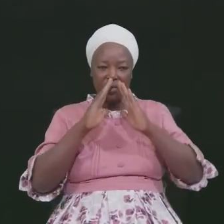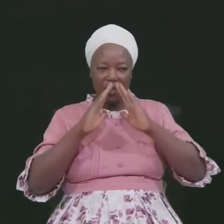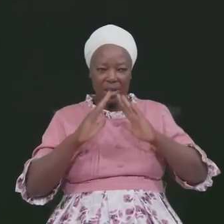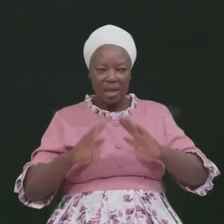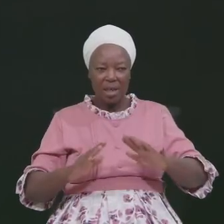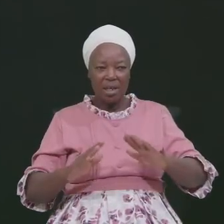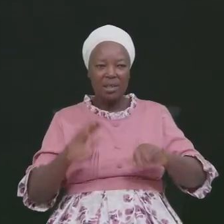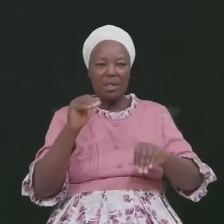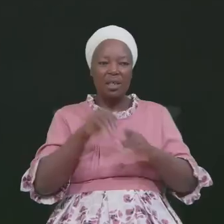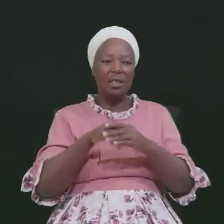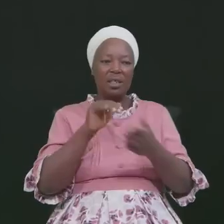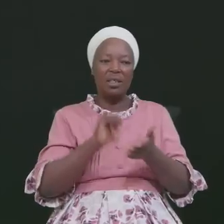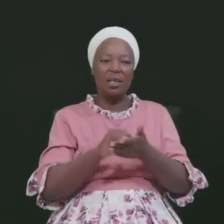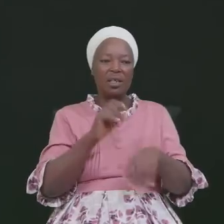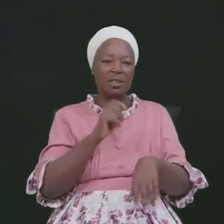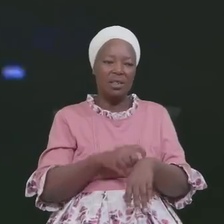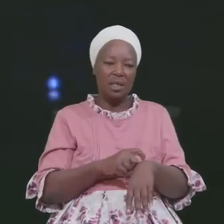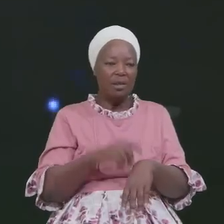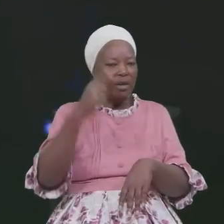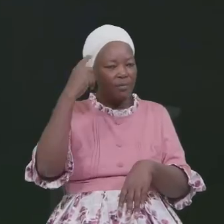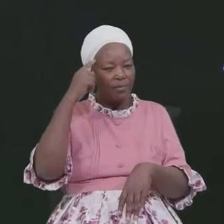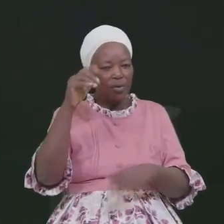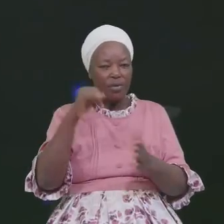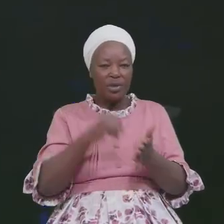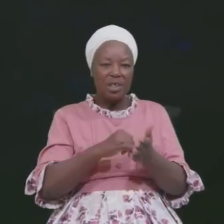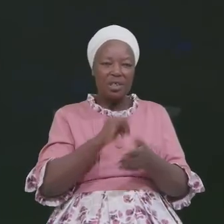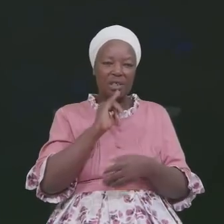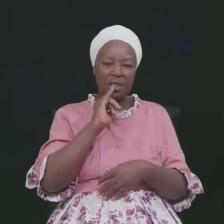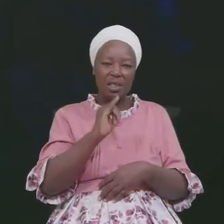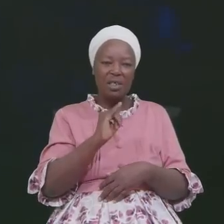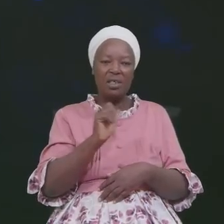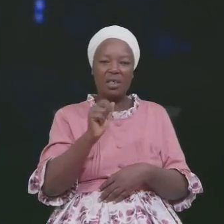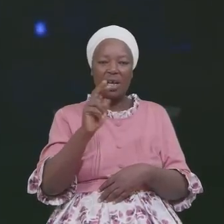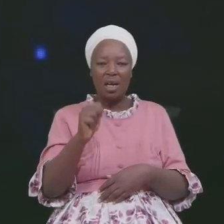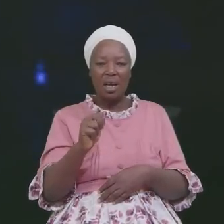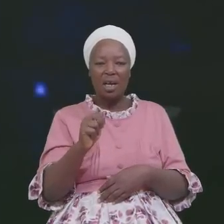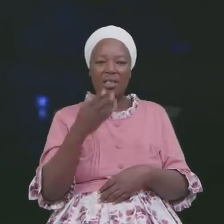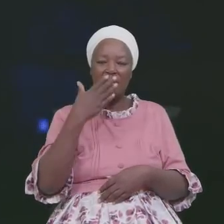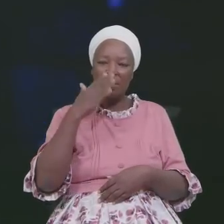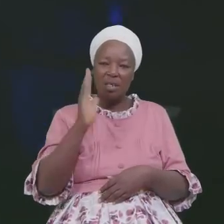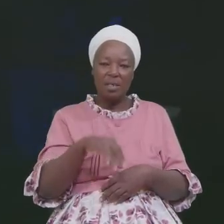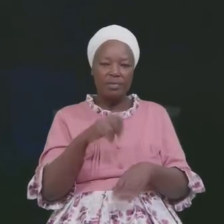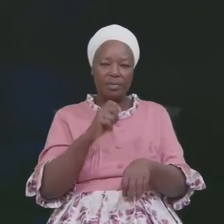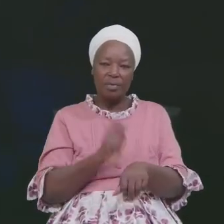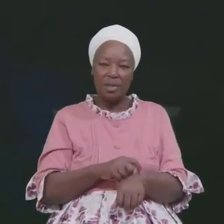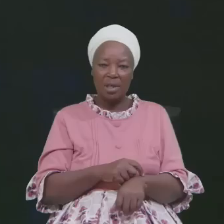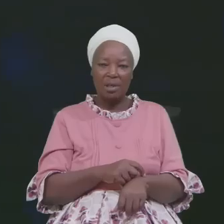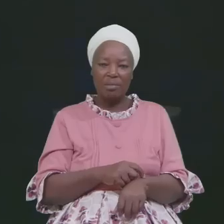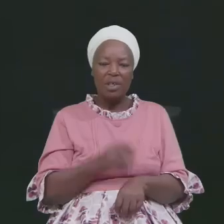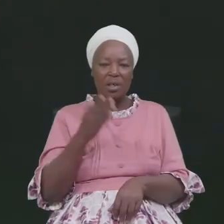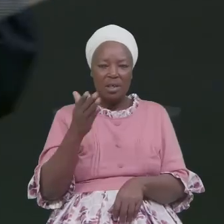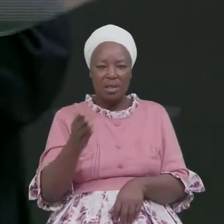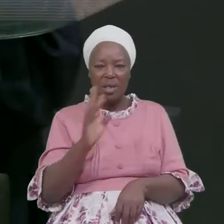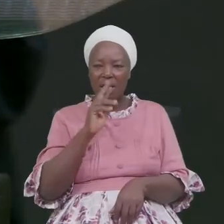that time, for it is an evil time." There are